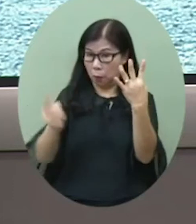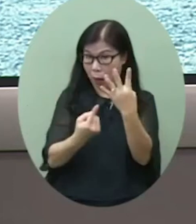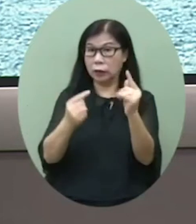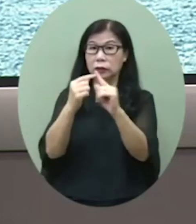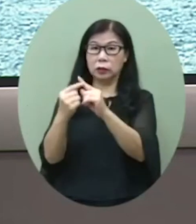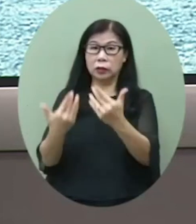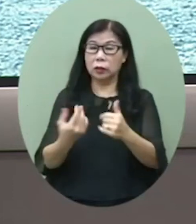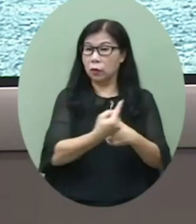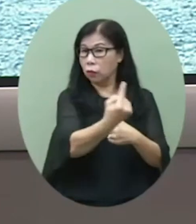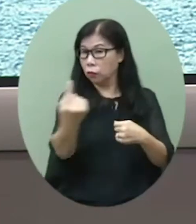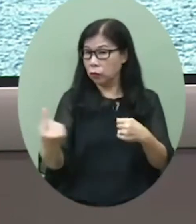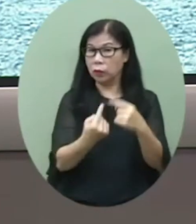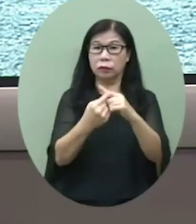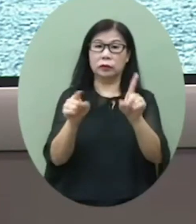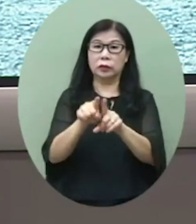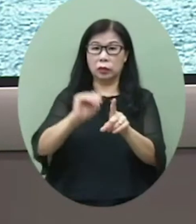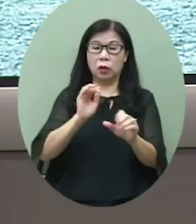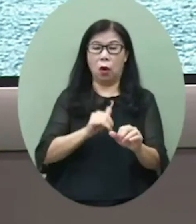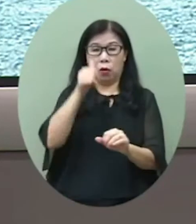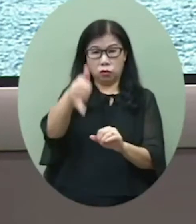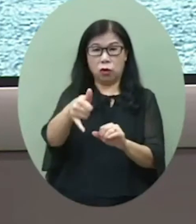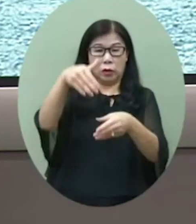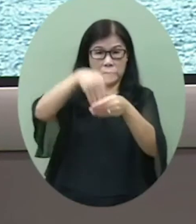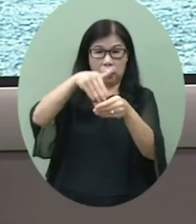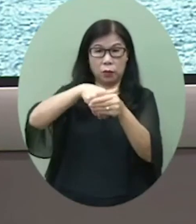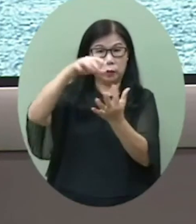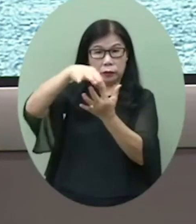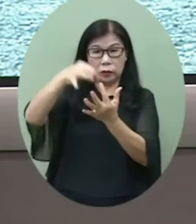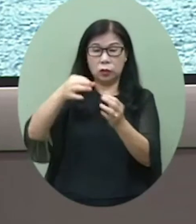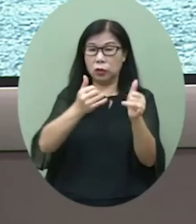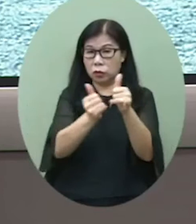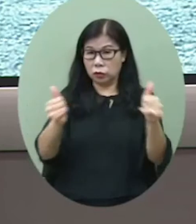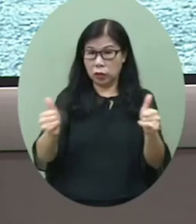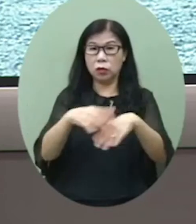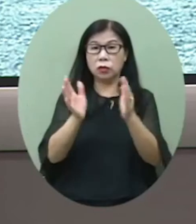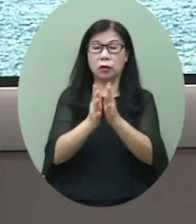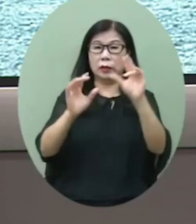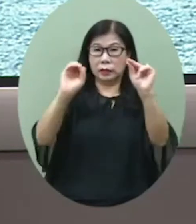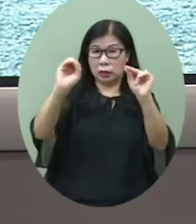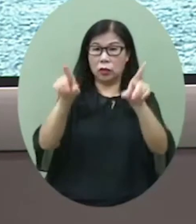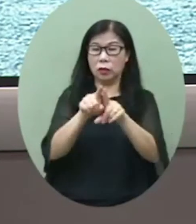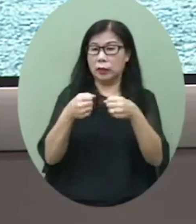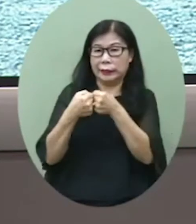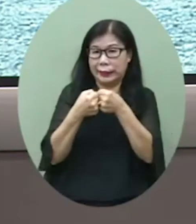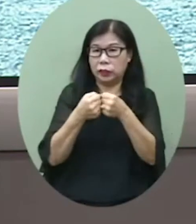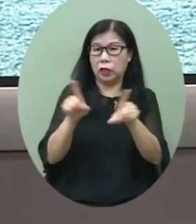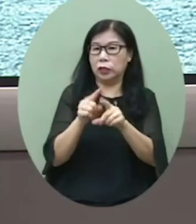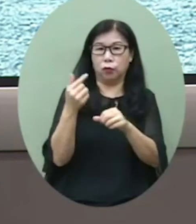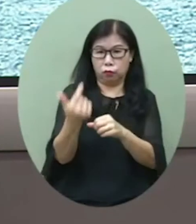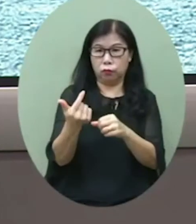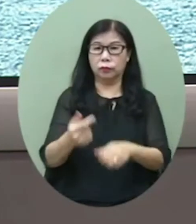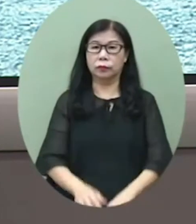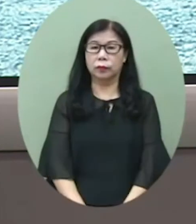have as many as 4.4 million registered voters, so all of them could come out to vote. And there are 70 seats,